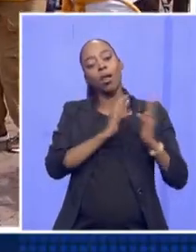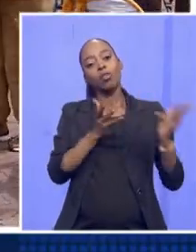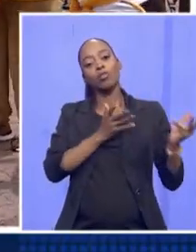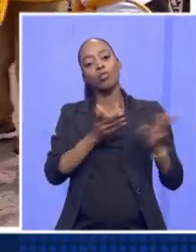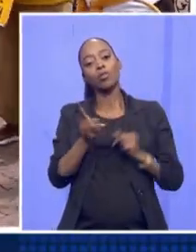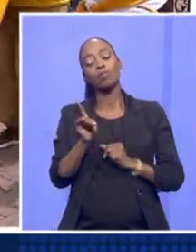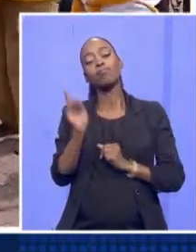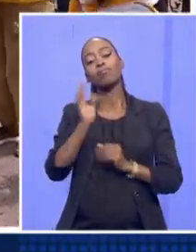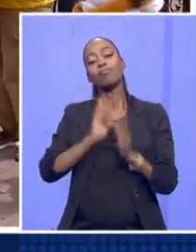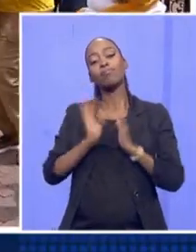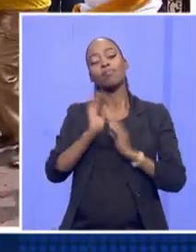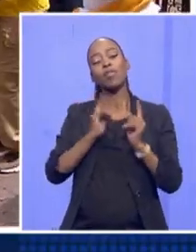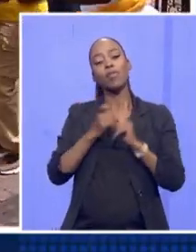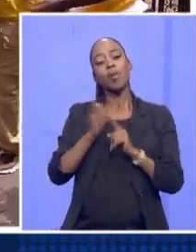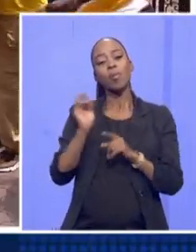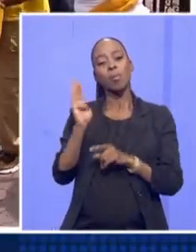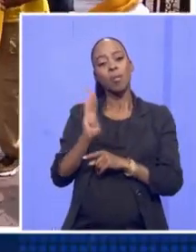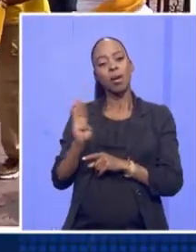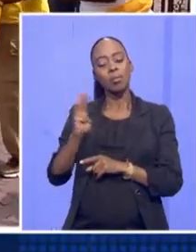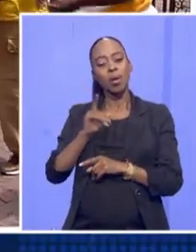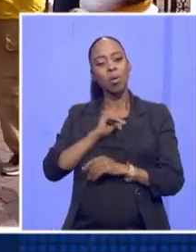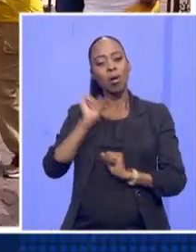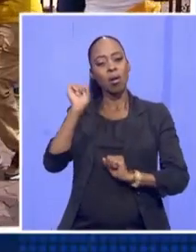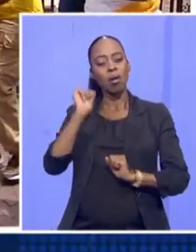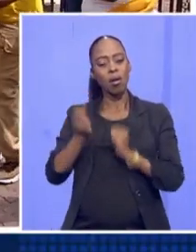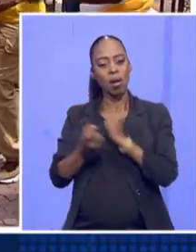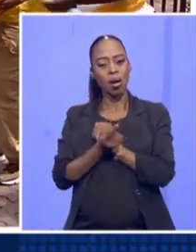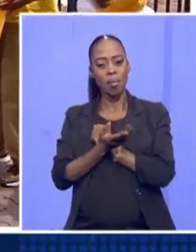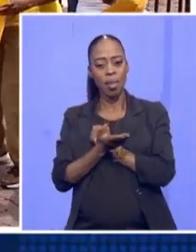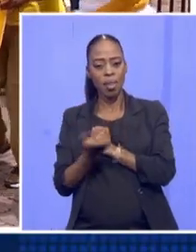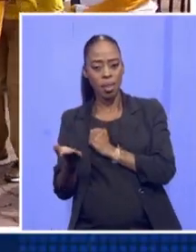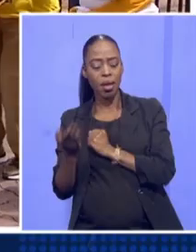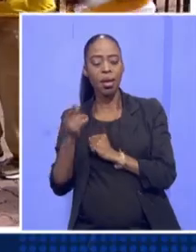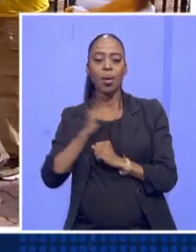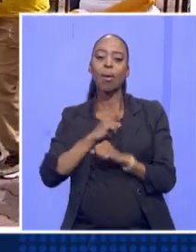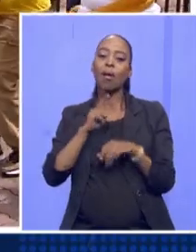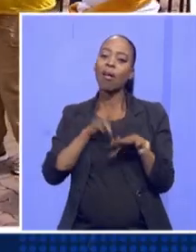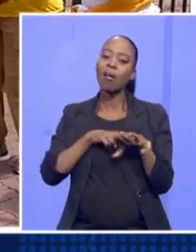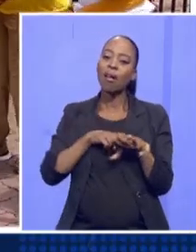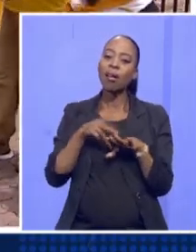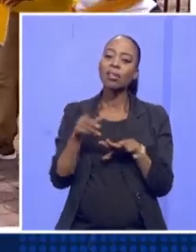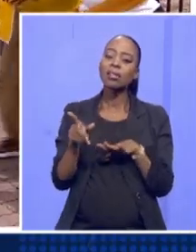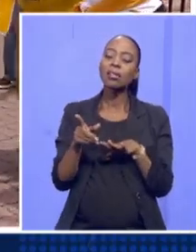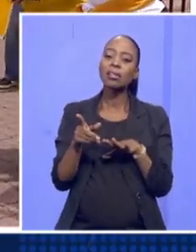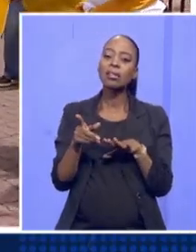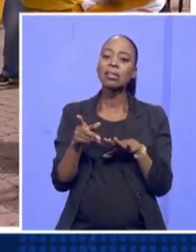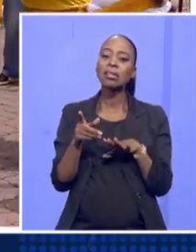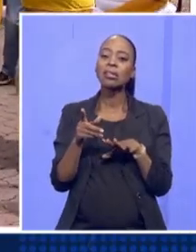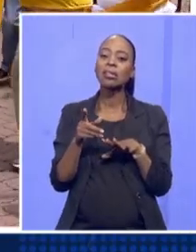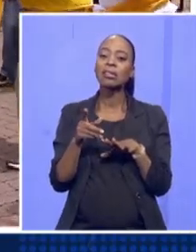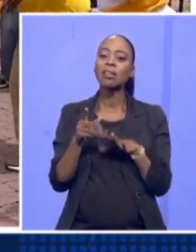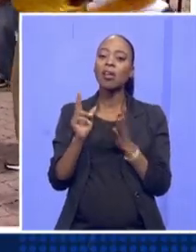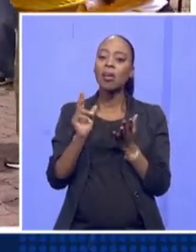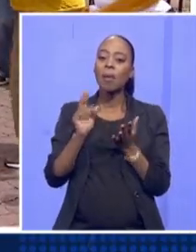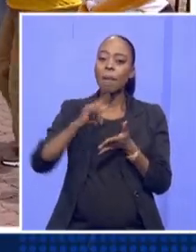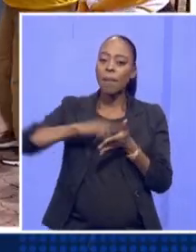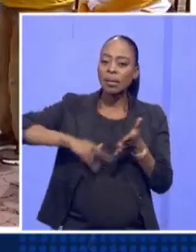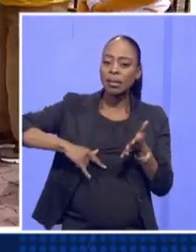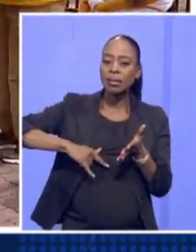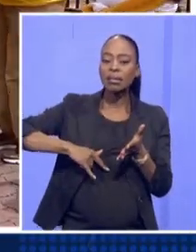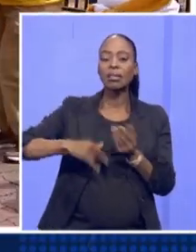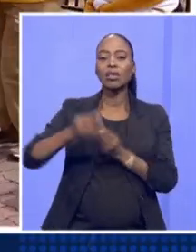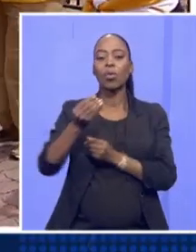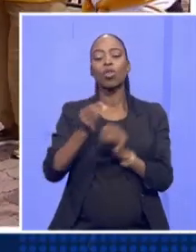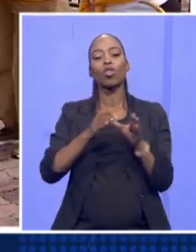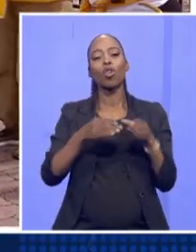there from Boksburg, where those pickets are taking place after what is allegedly a racist voice recording in a WhatsApp group